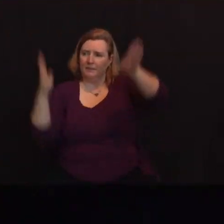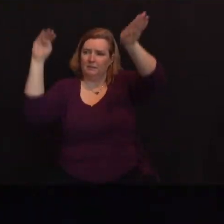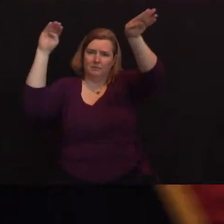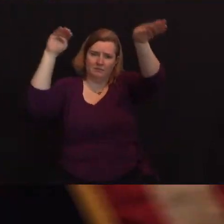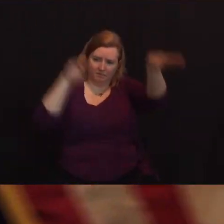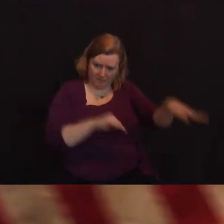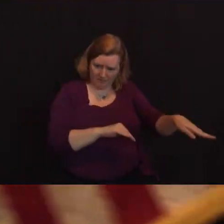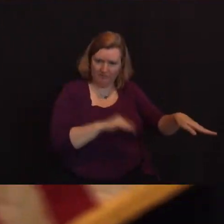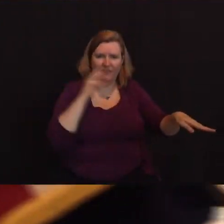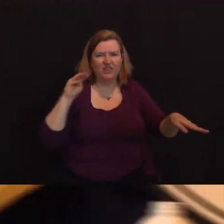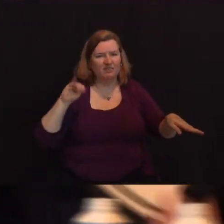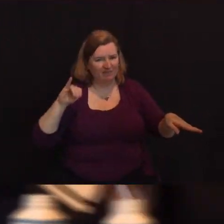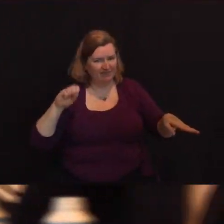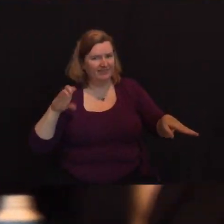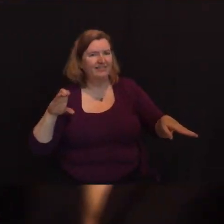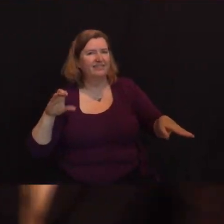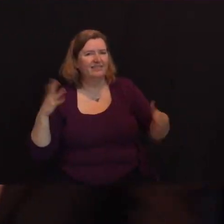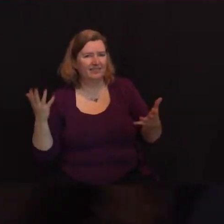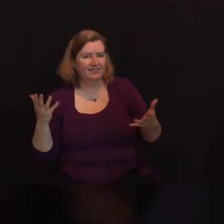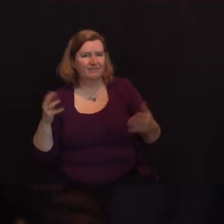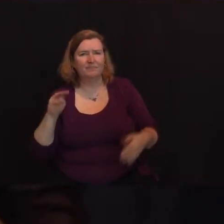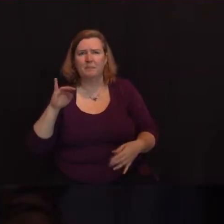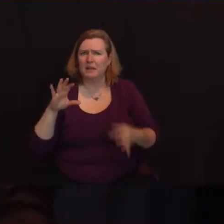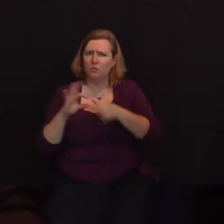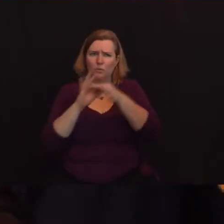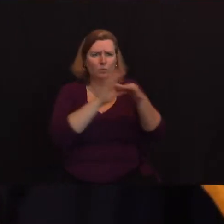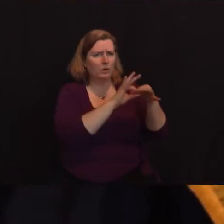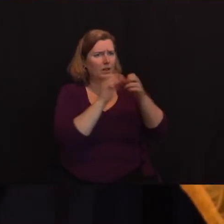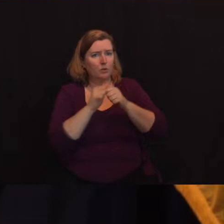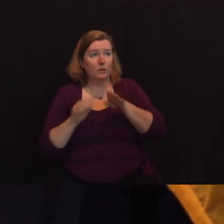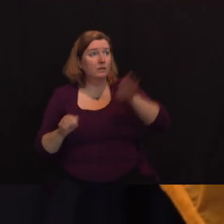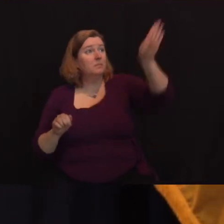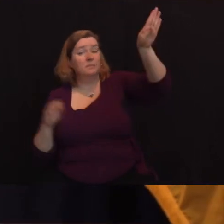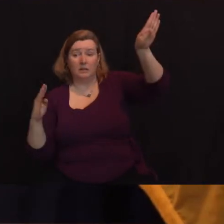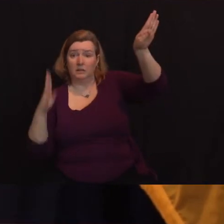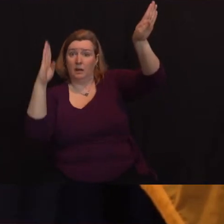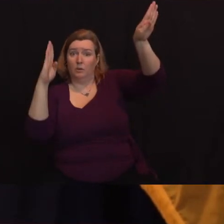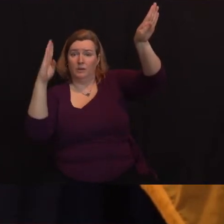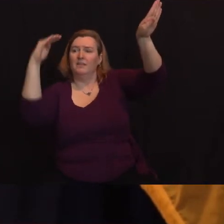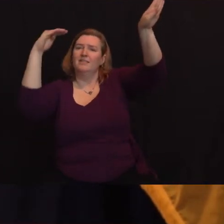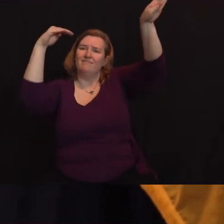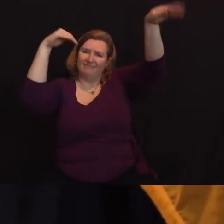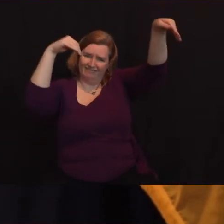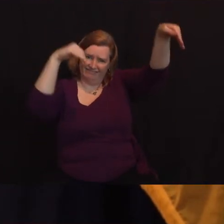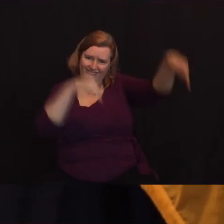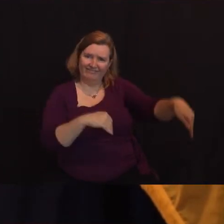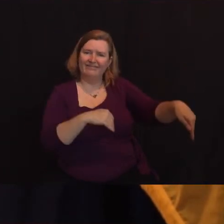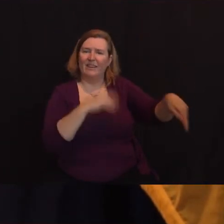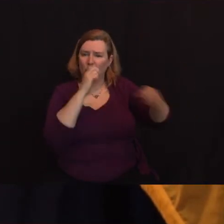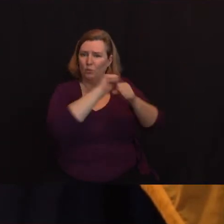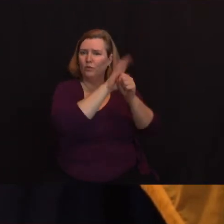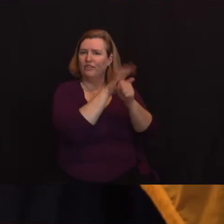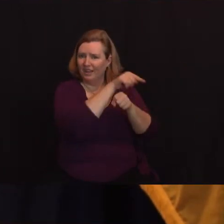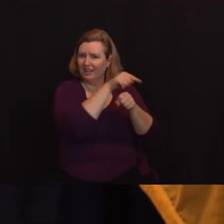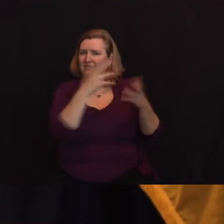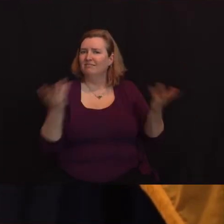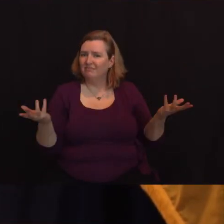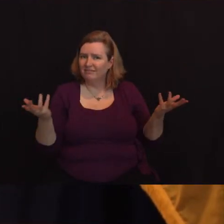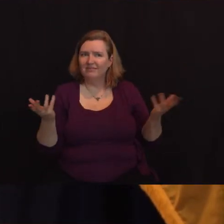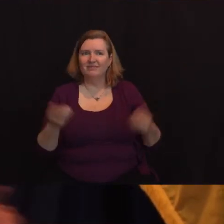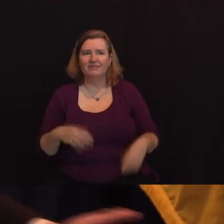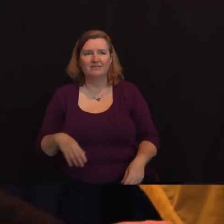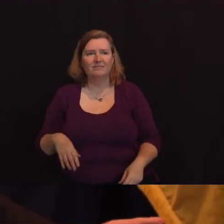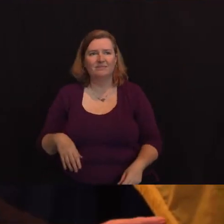or not we're rising or dropping, and right now, thank God, we're dropping. So thank you for that. Judy, thank you for yours. Pat, again, haven't had a ton of